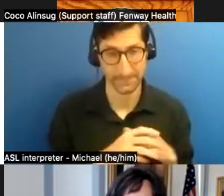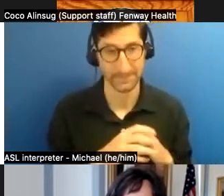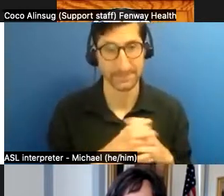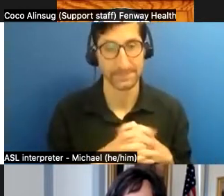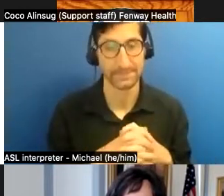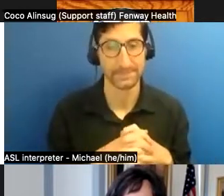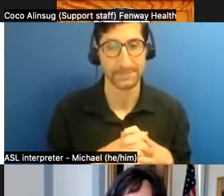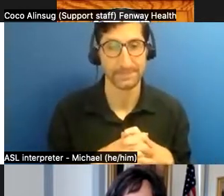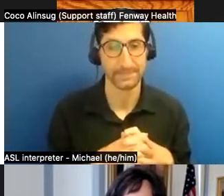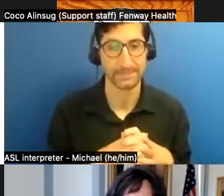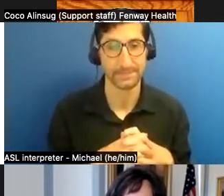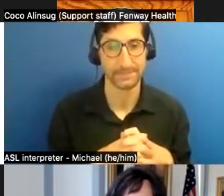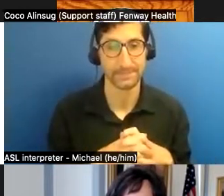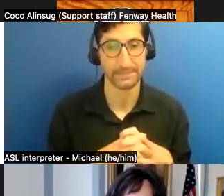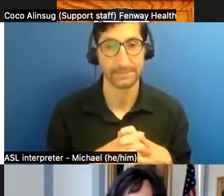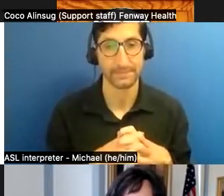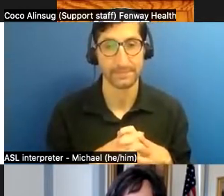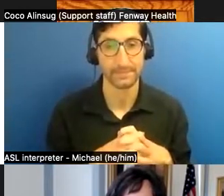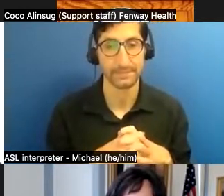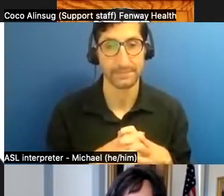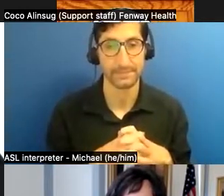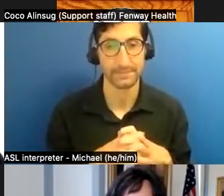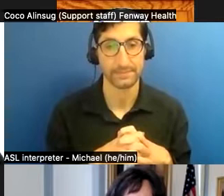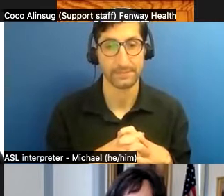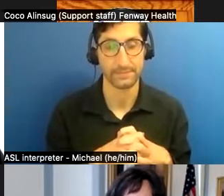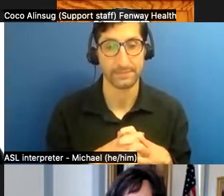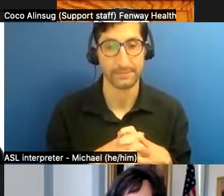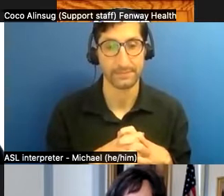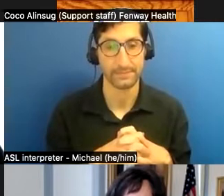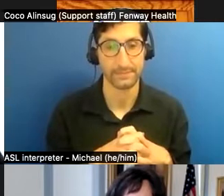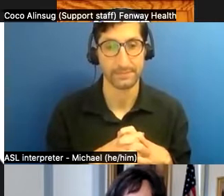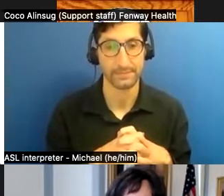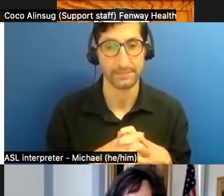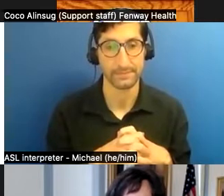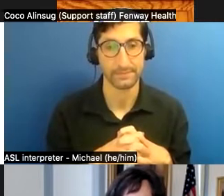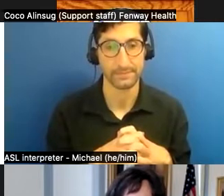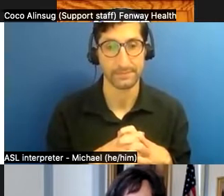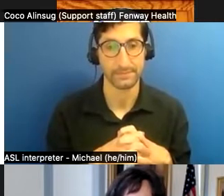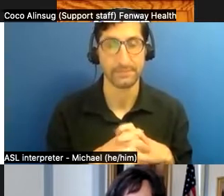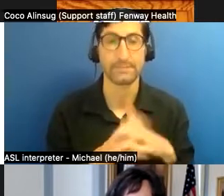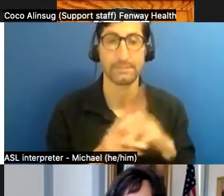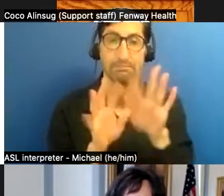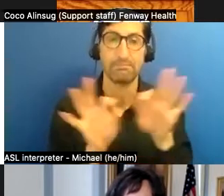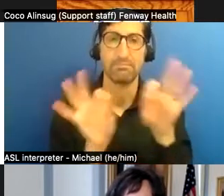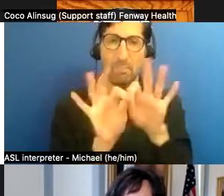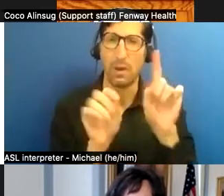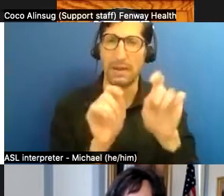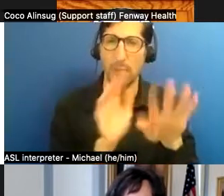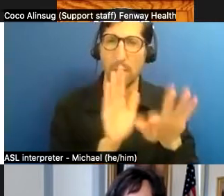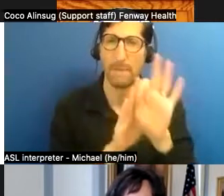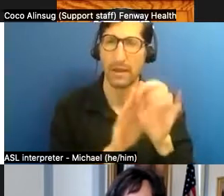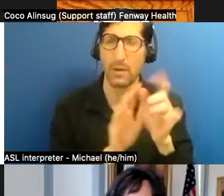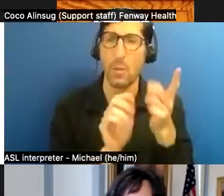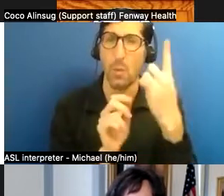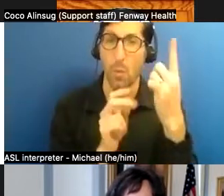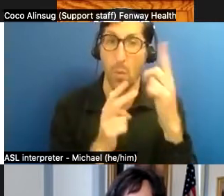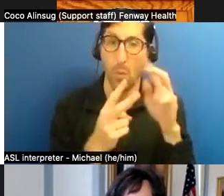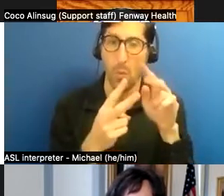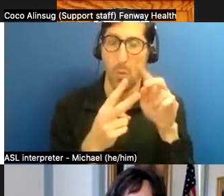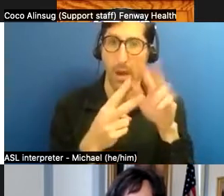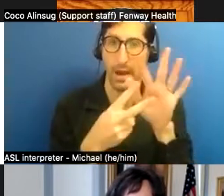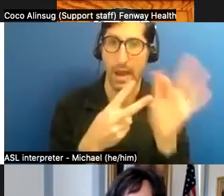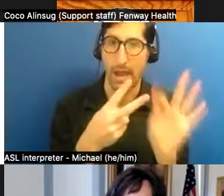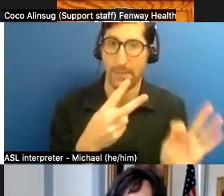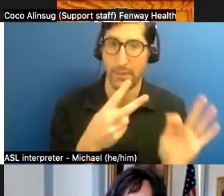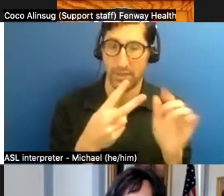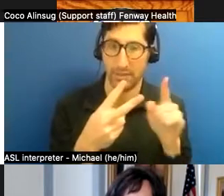español. Y si no, pues en inglés. Es importante que escojan uno. It's really important to choose one of those when you're prompted, to choose